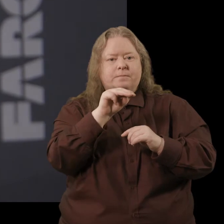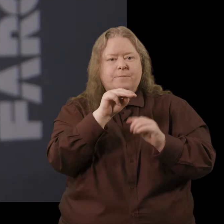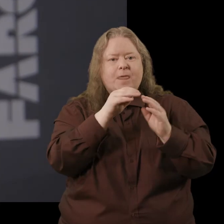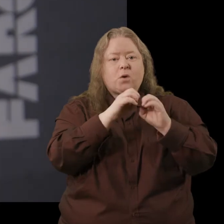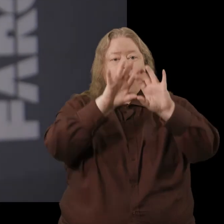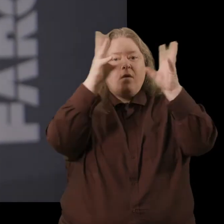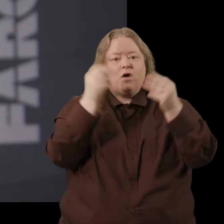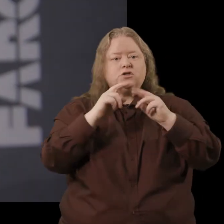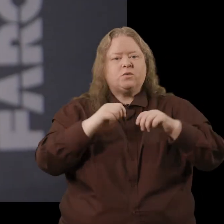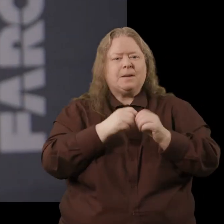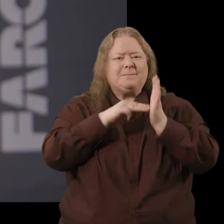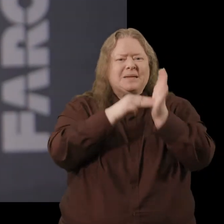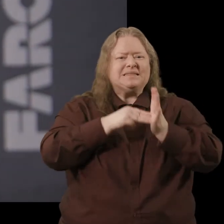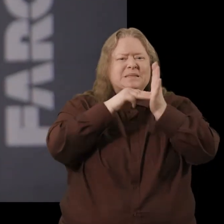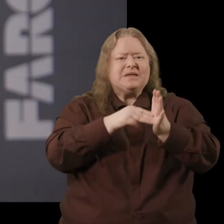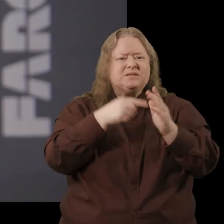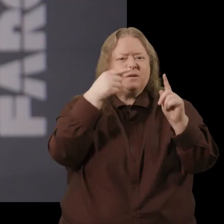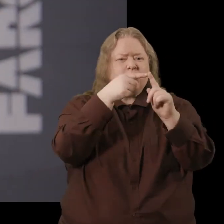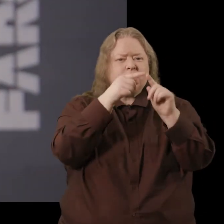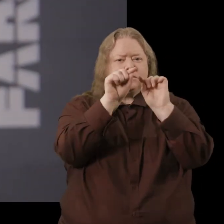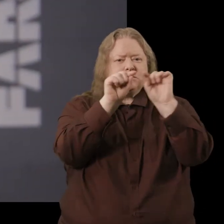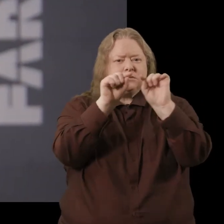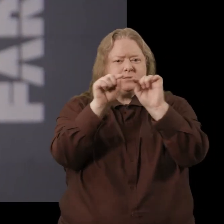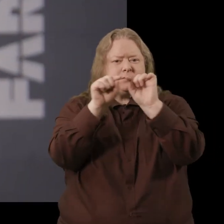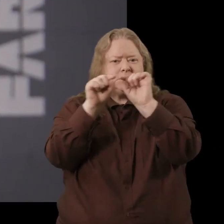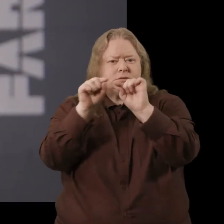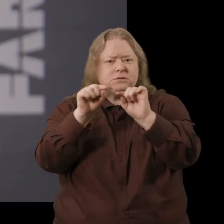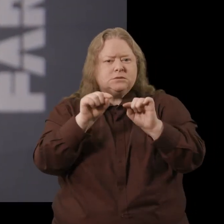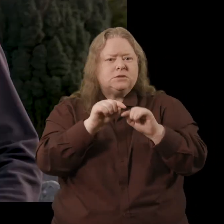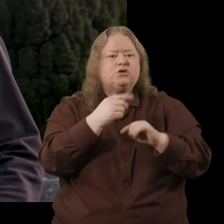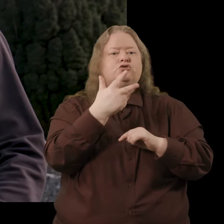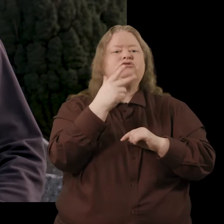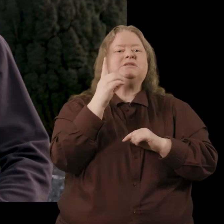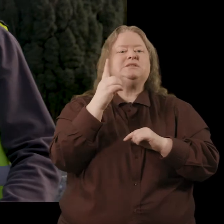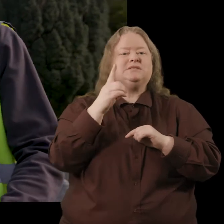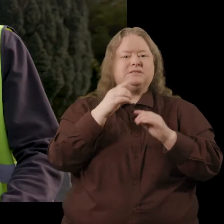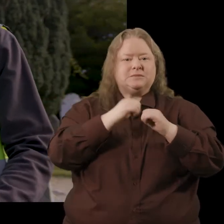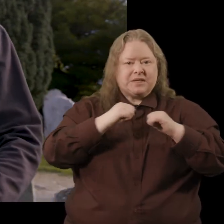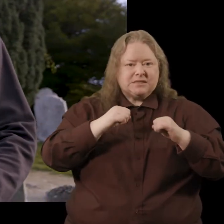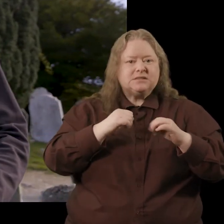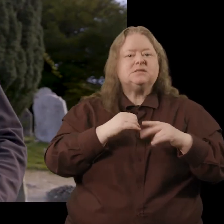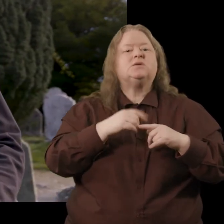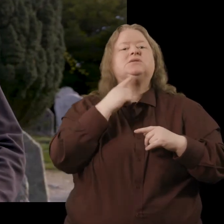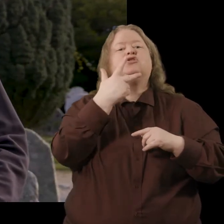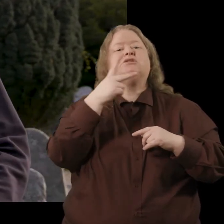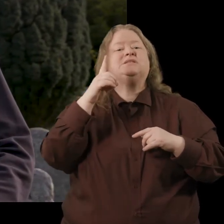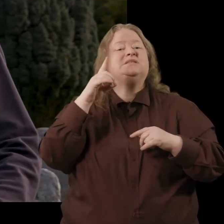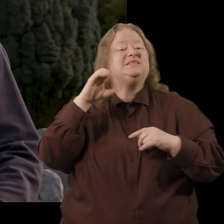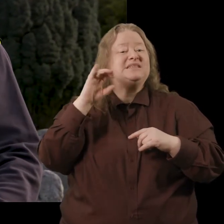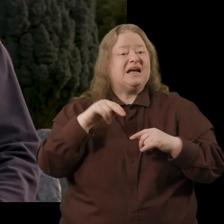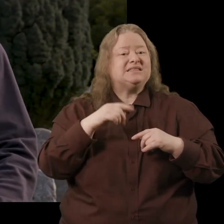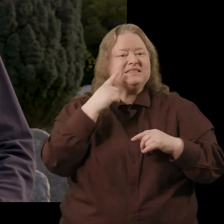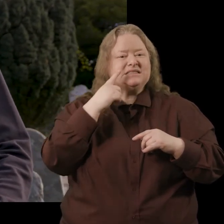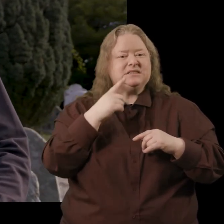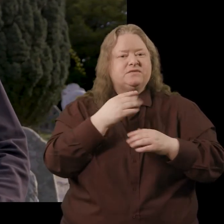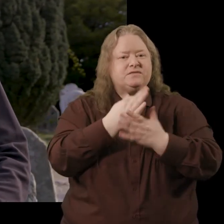will result in millions of points in space defining the 3D shape of the structure. So the 3D scans have to be done a number